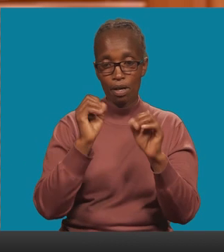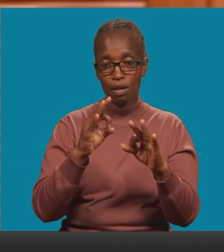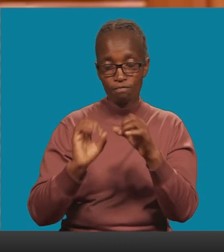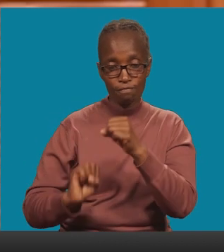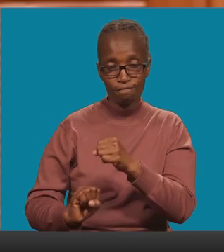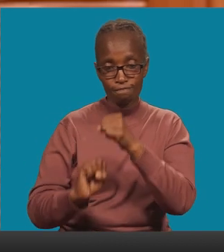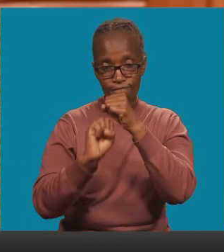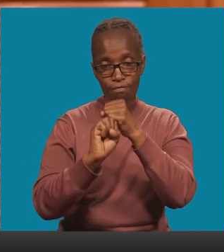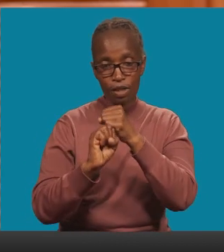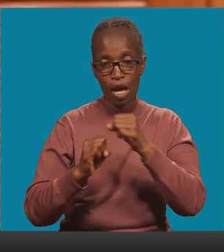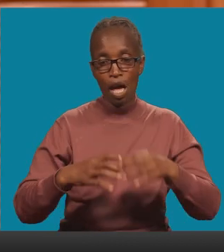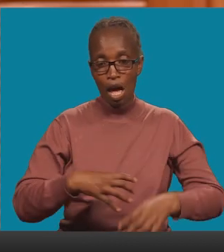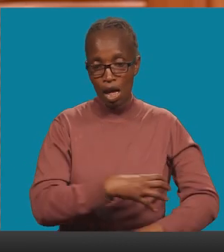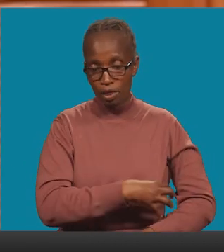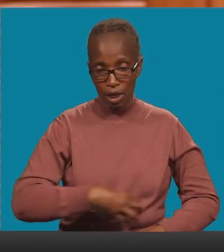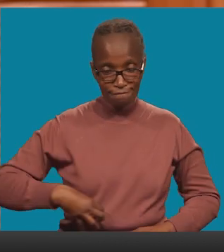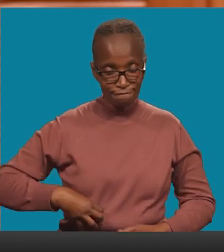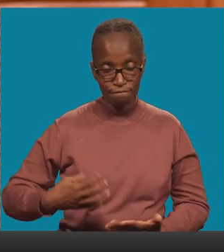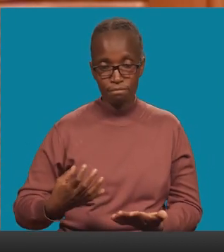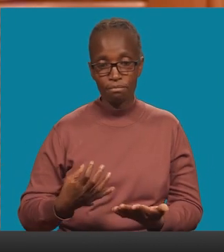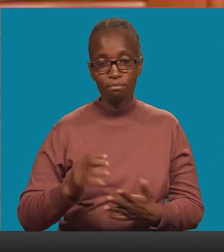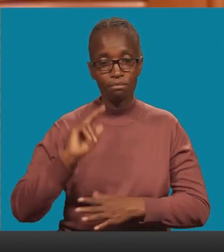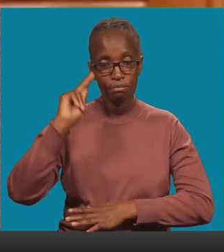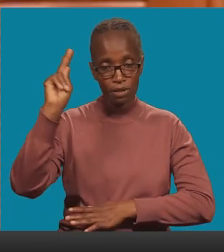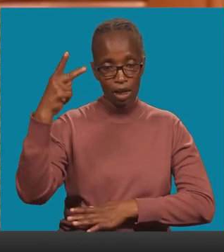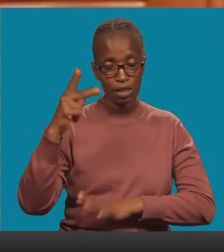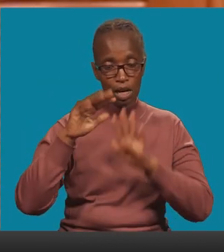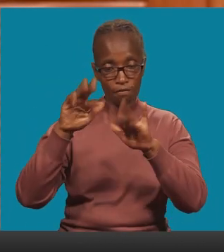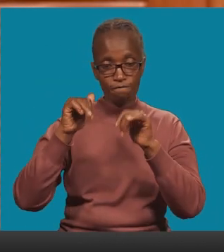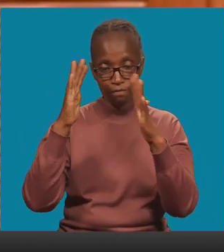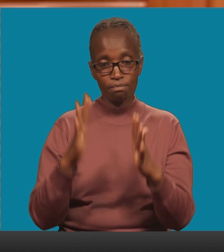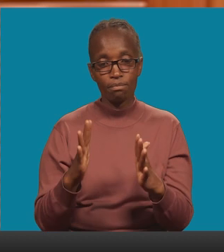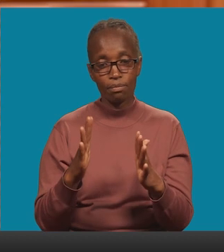supporting the refugees, the Kenyan farmer